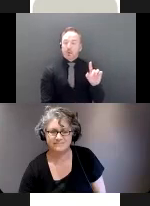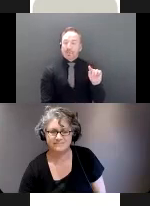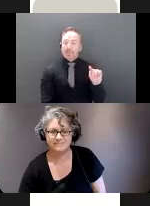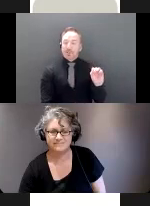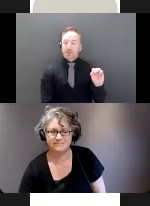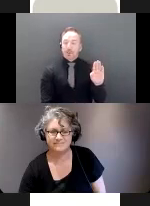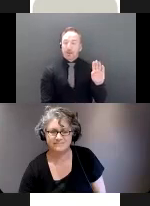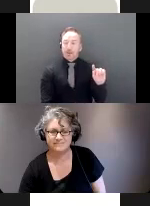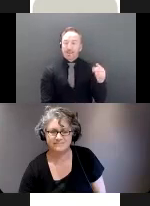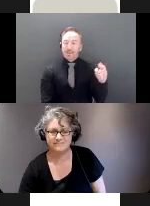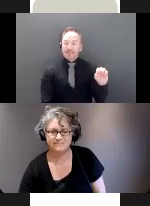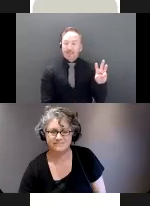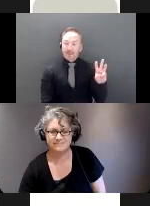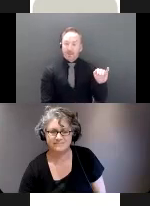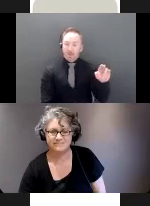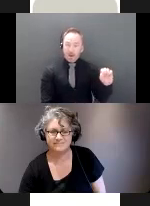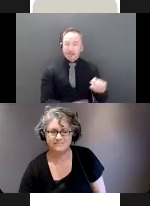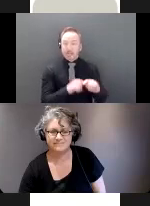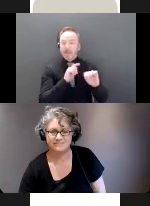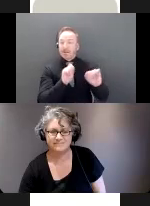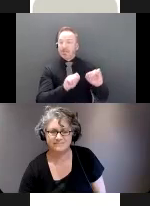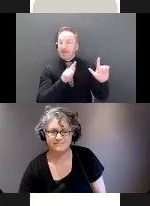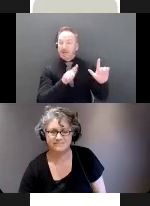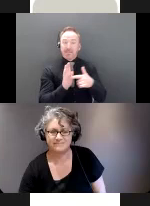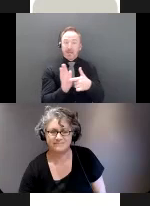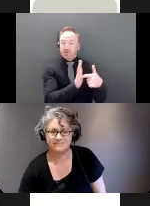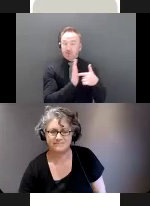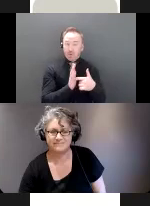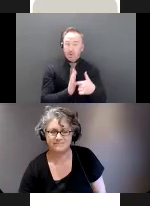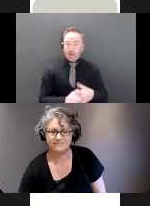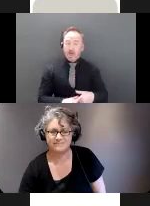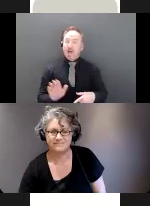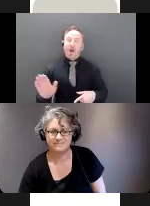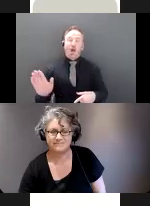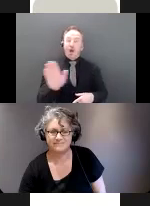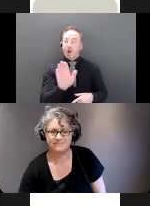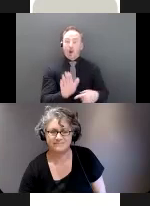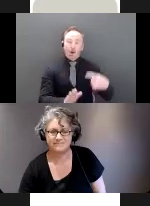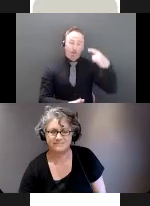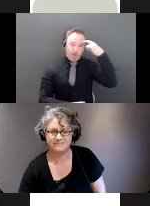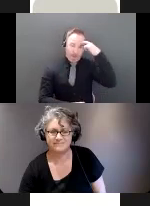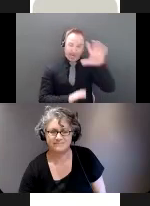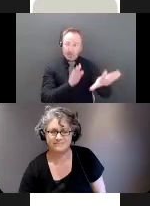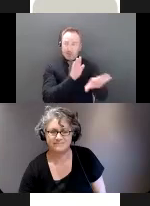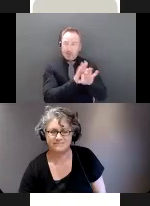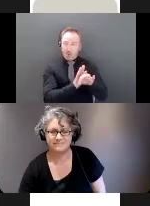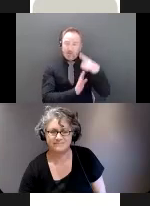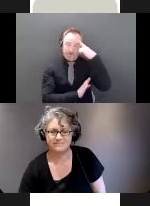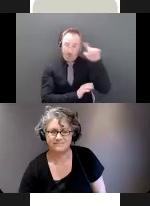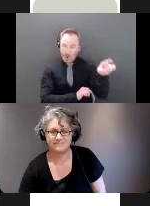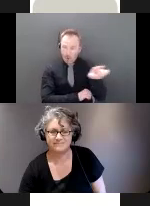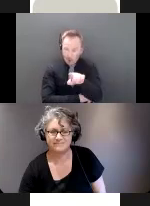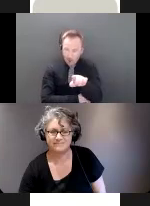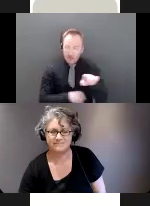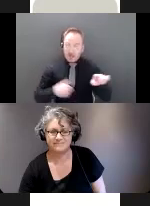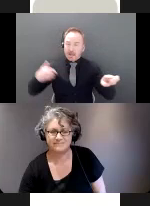next slide is just showing you that her brain chose for her, which I referred to a few times throughout the